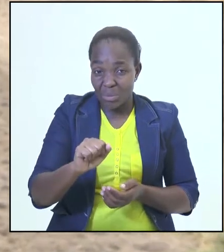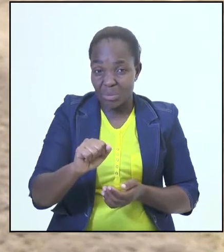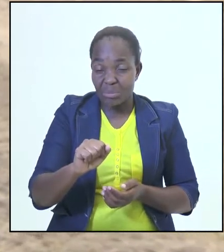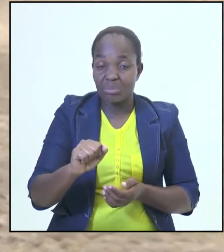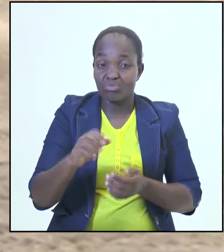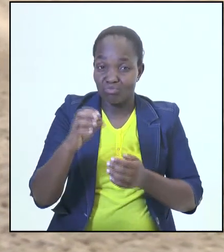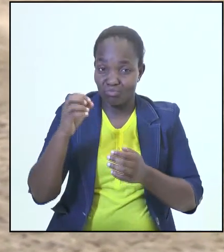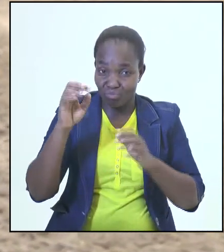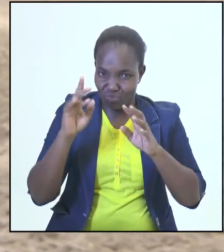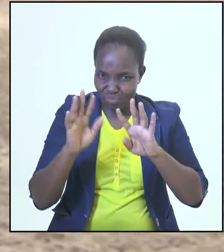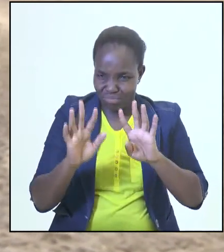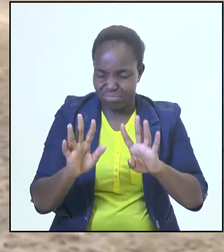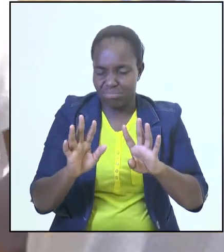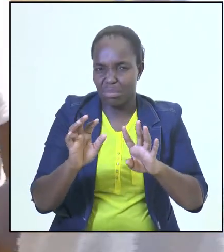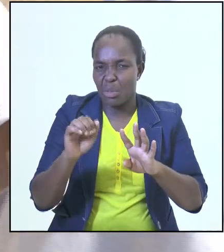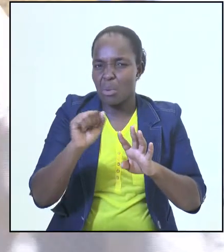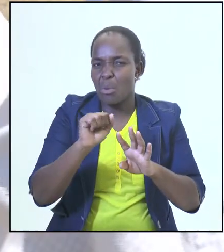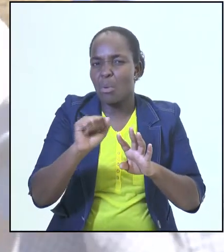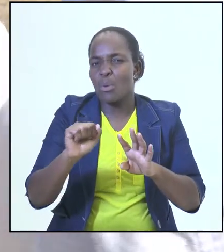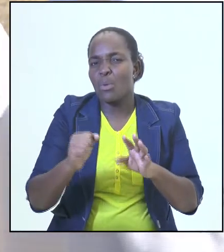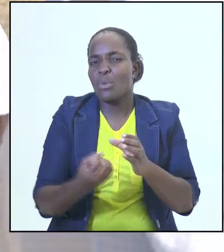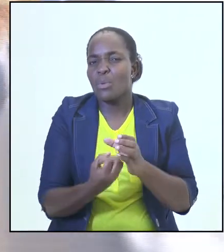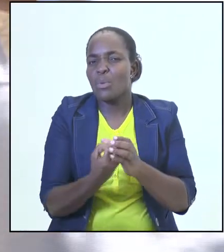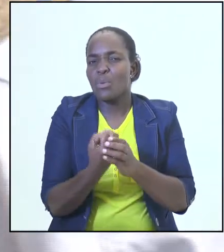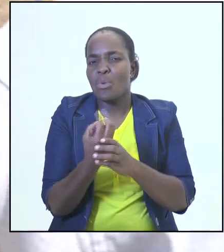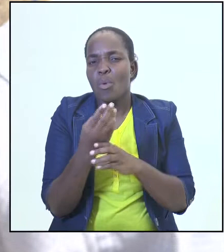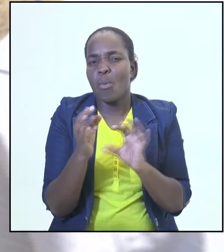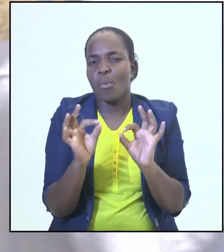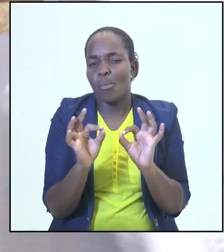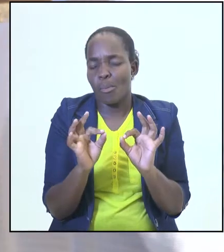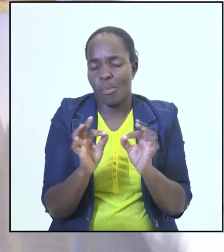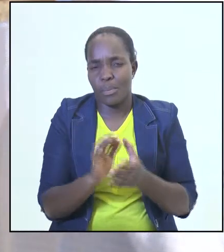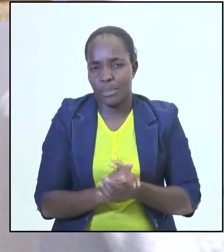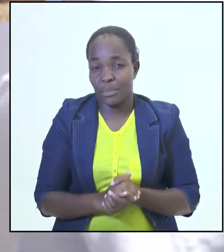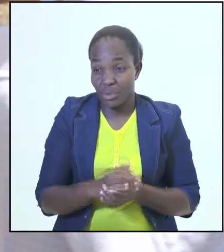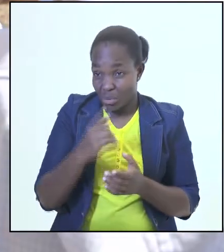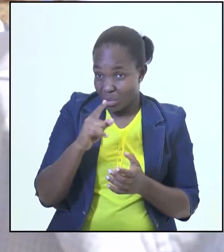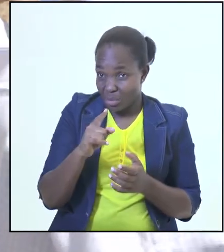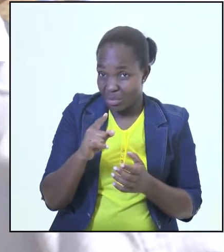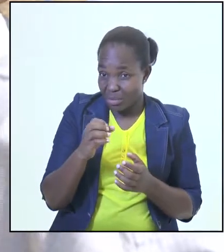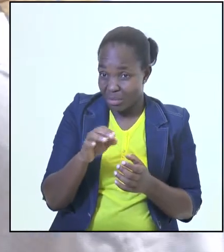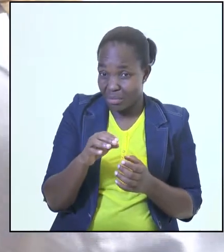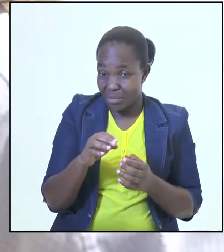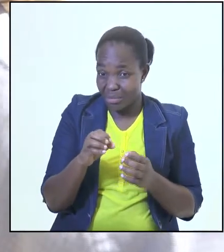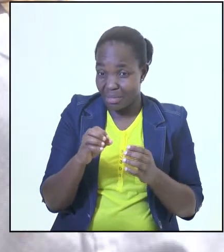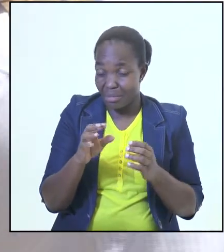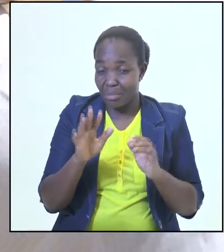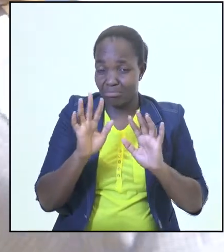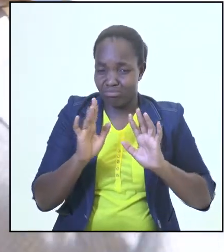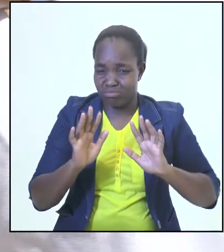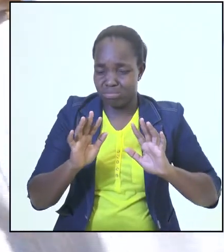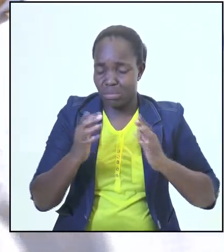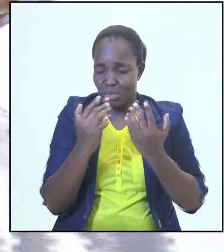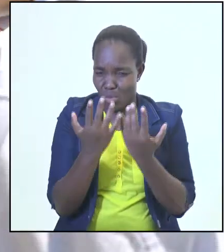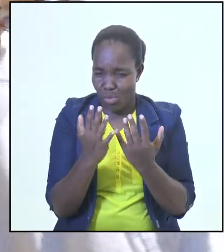good crops. Do you mean to say that irrigation can also have disadvantages? Yes, when it